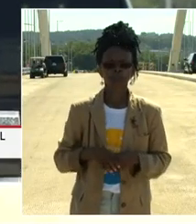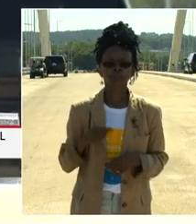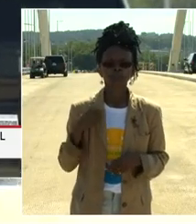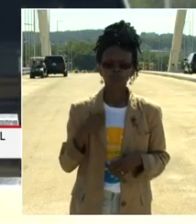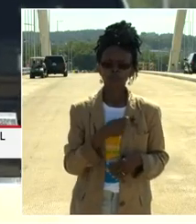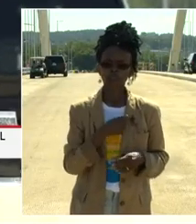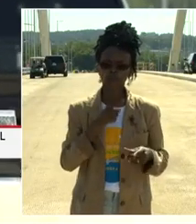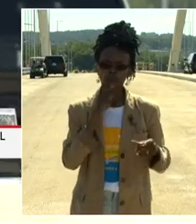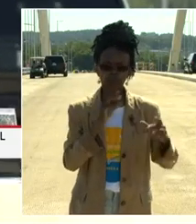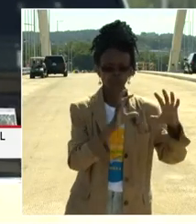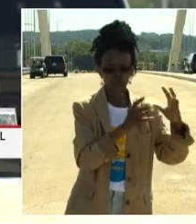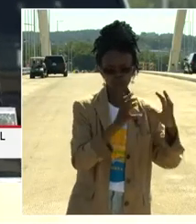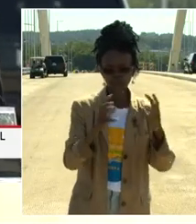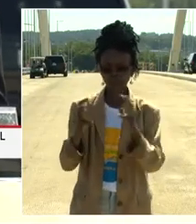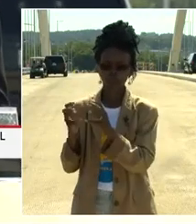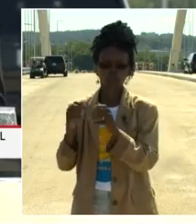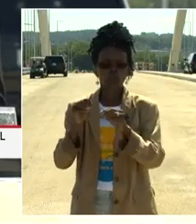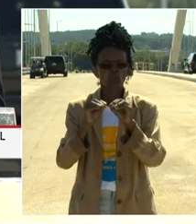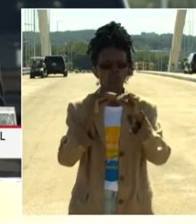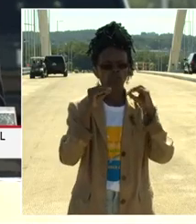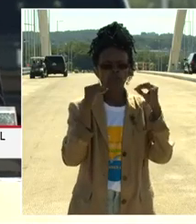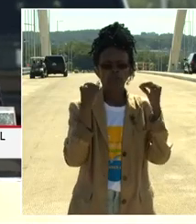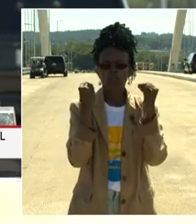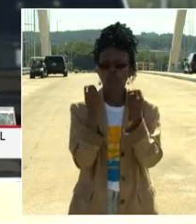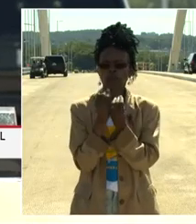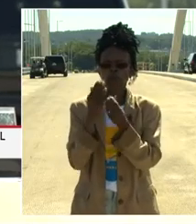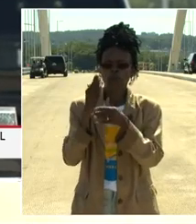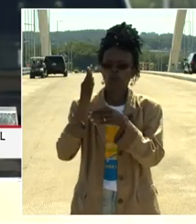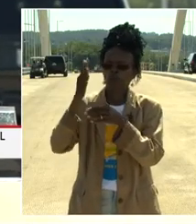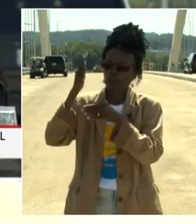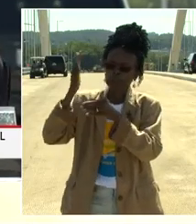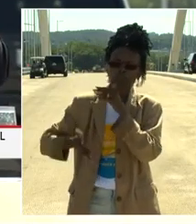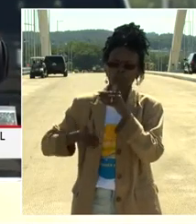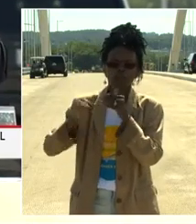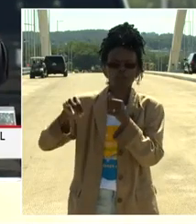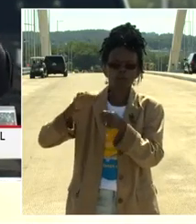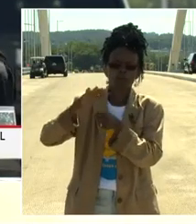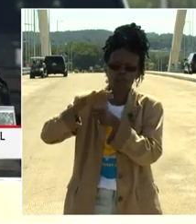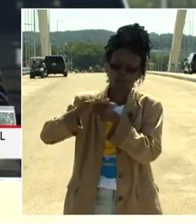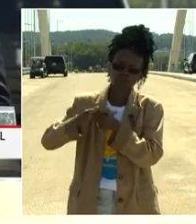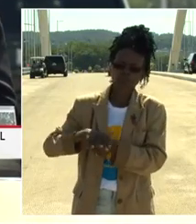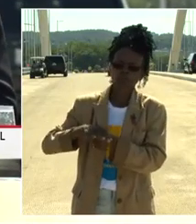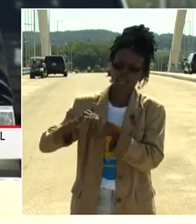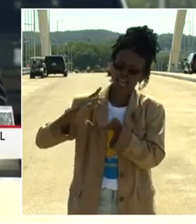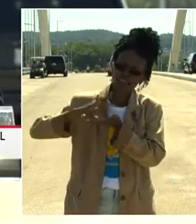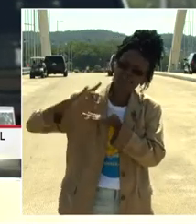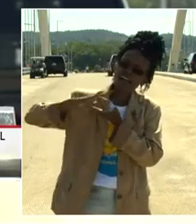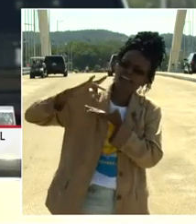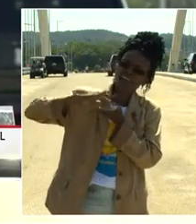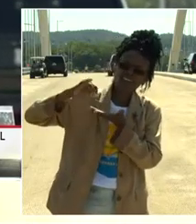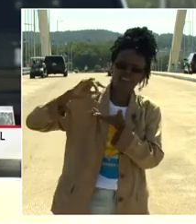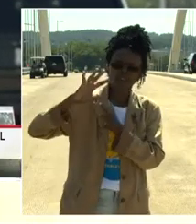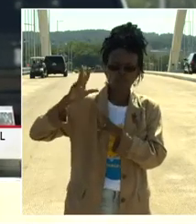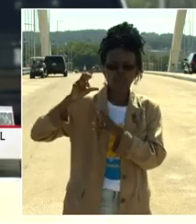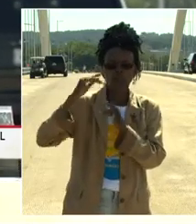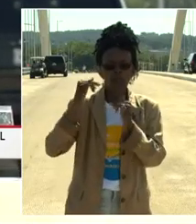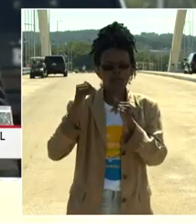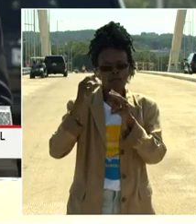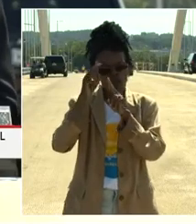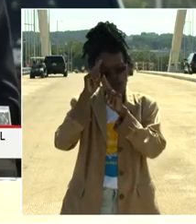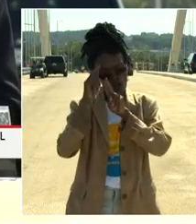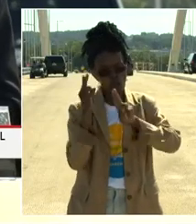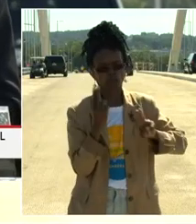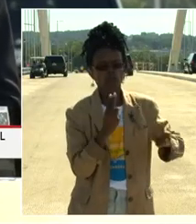of exploitation and oppression. And I'm honored to be here today representing the family of Frederick and Anna Murray